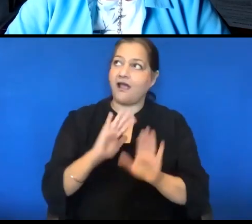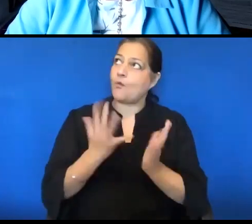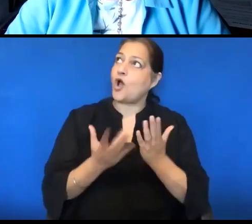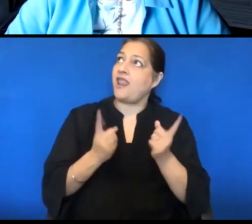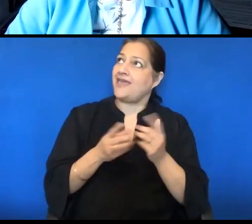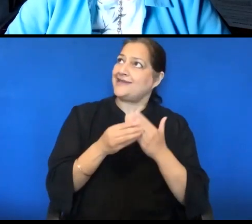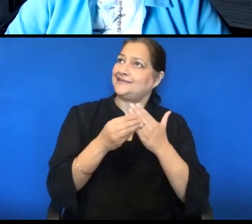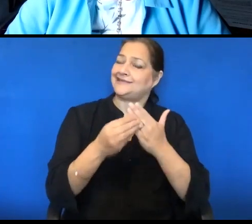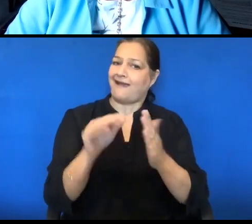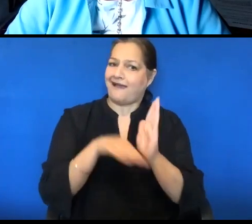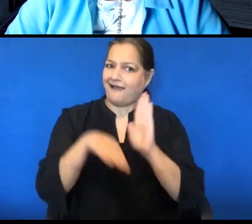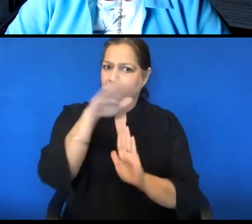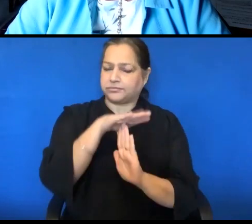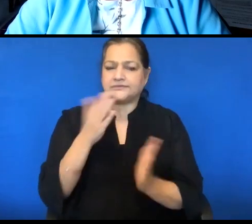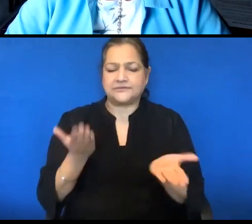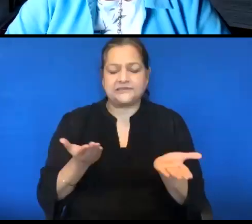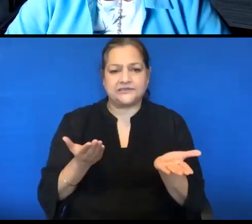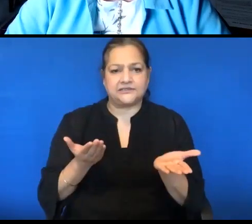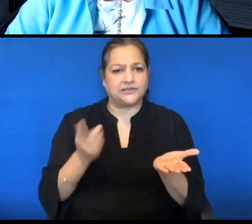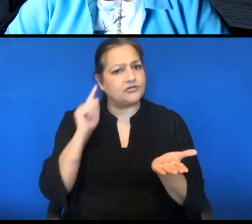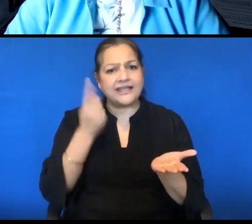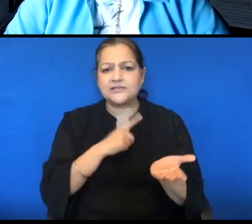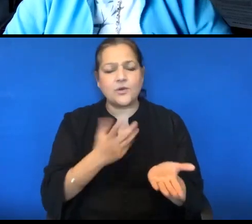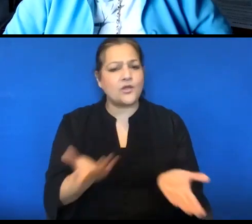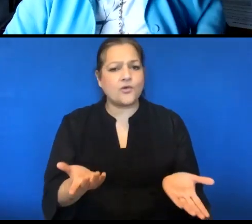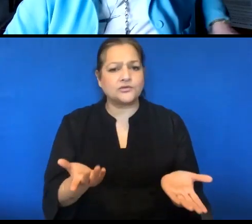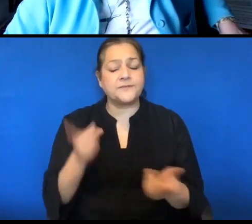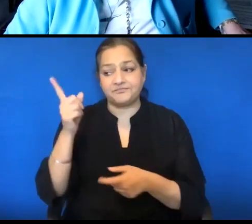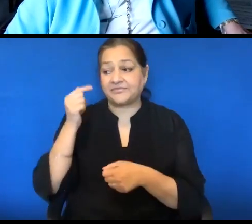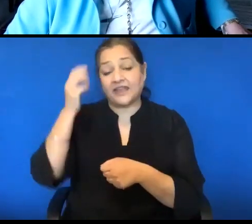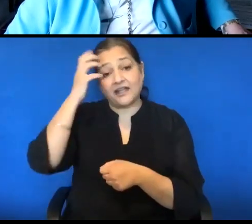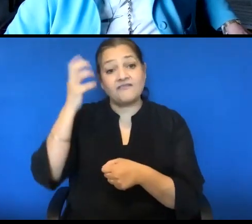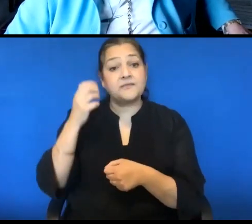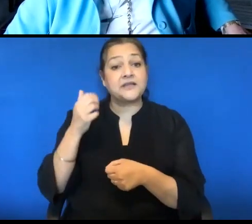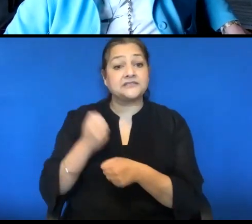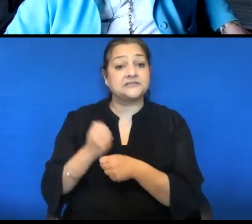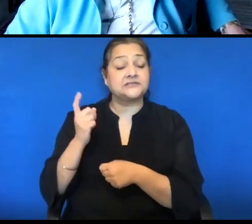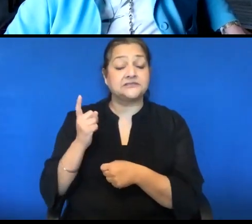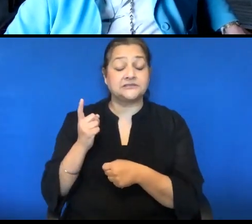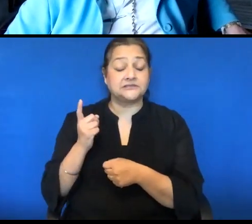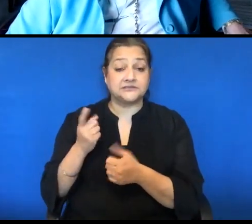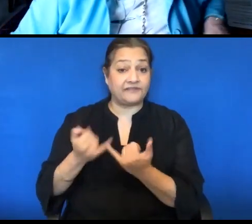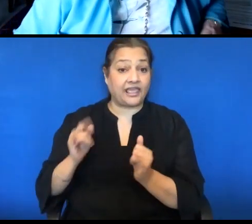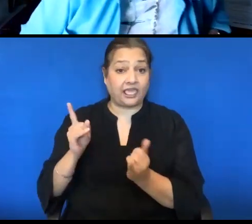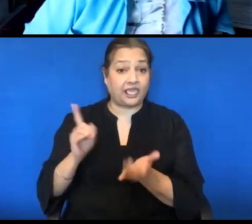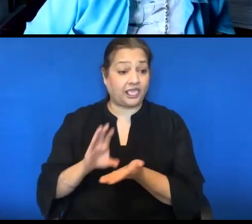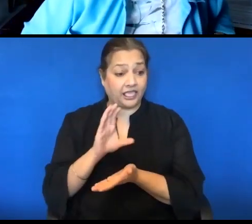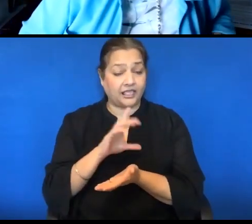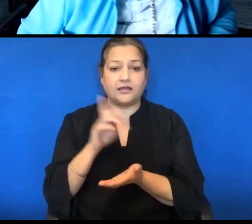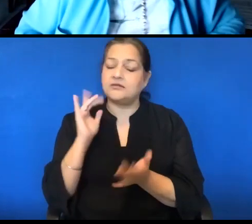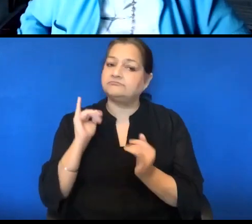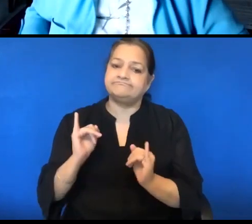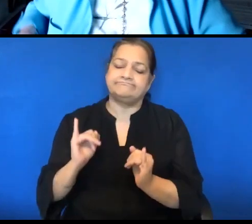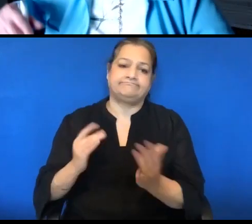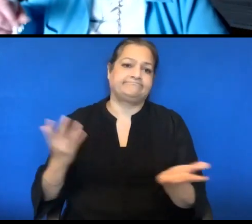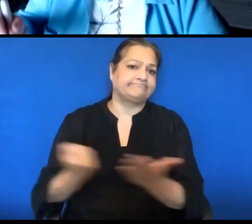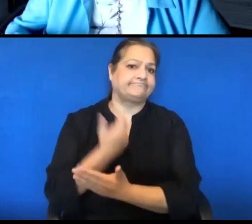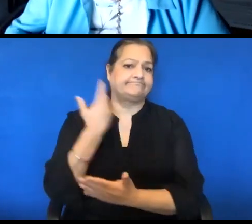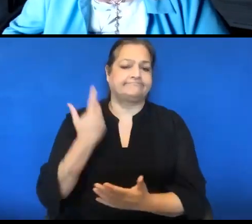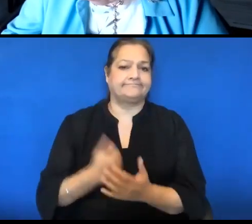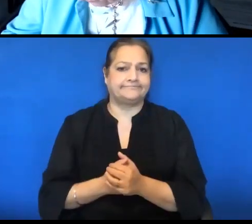to. And I think the government's failure is absolutely lamentable. And let's also look at it from a social justice